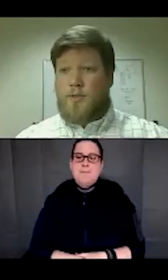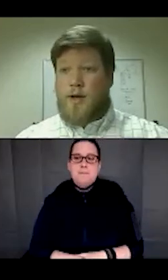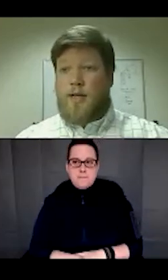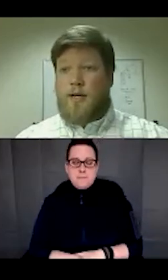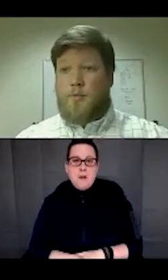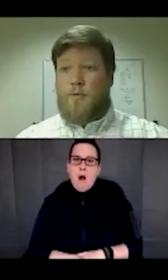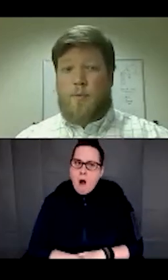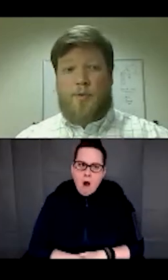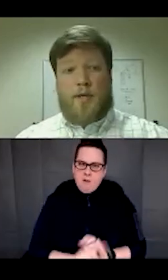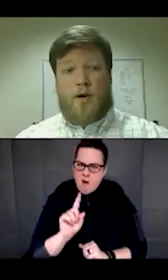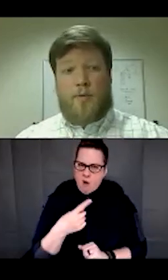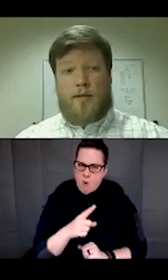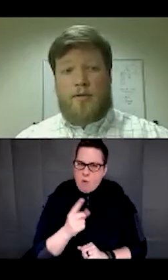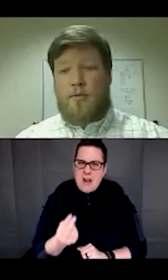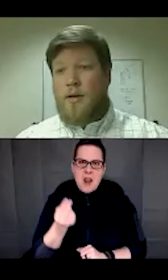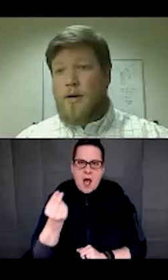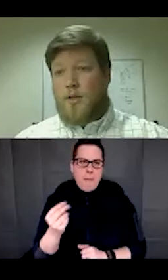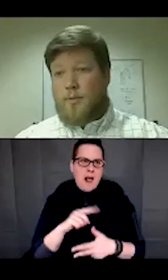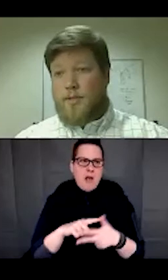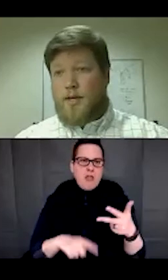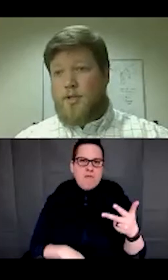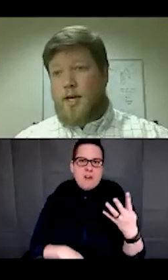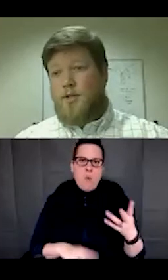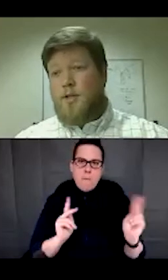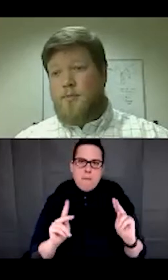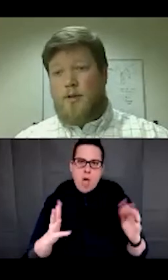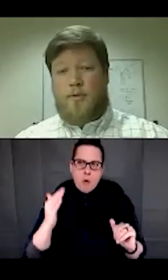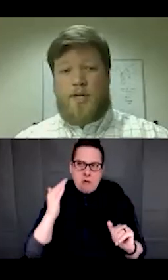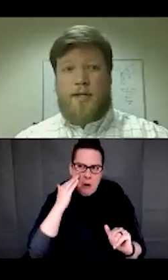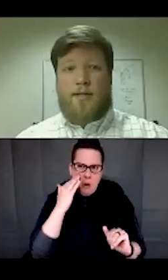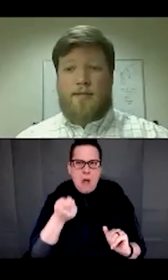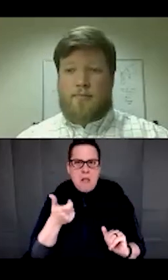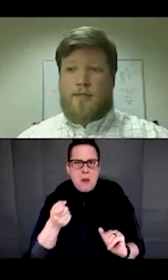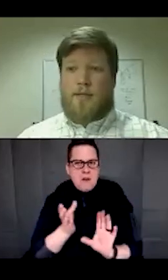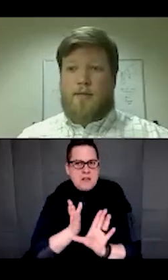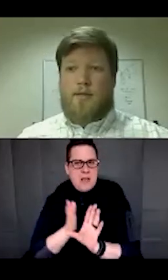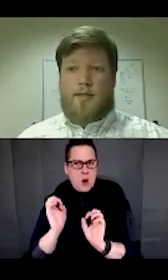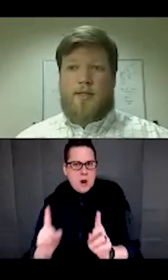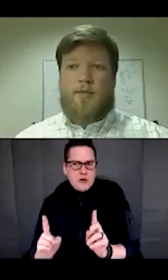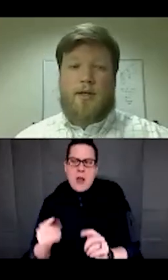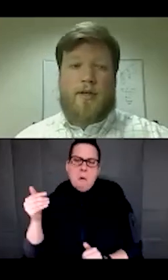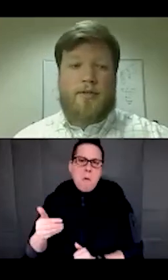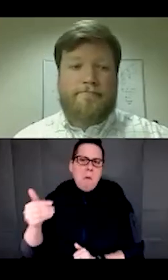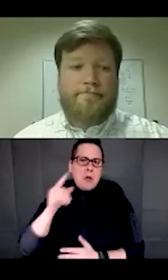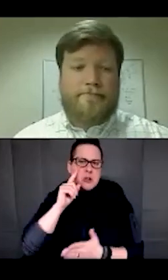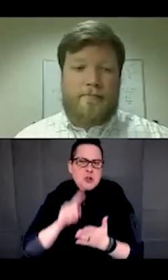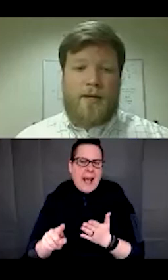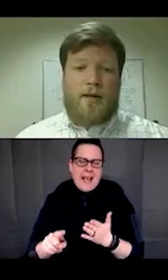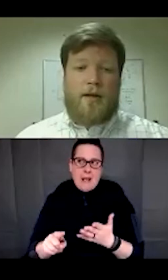it took was nominating 3 or 4 people that they already knew, a little bit of psychoeducation, and a small number of check-ins, this is a significant intervention.